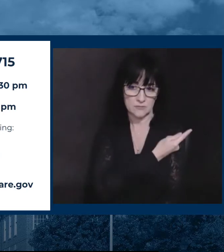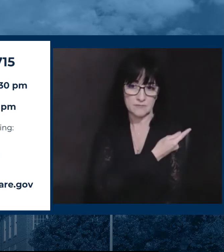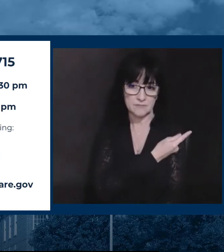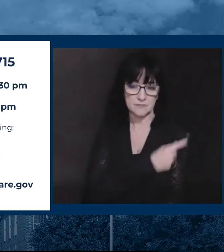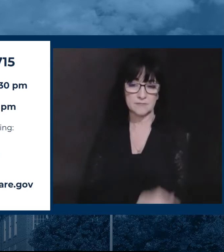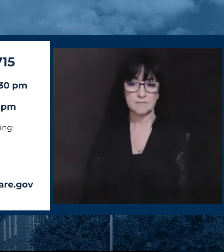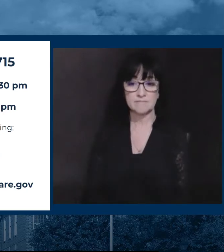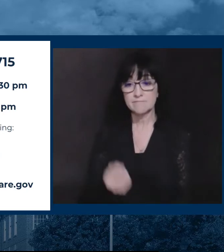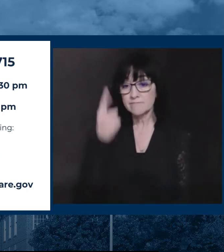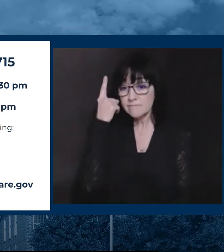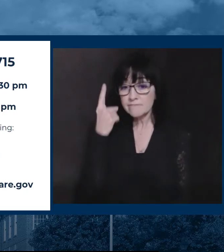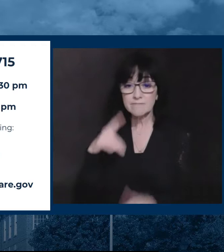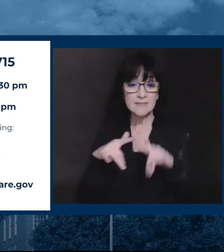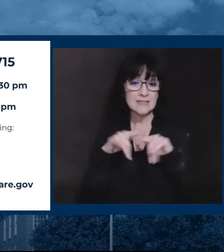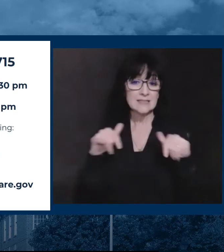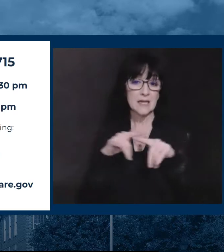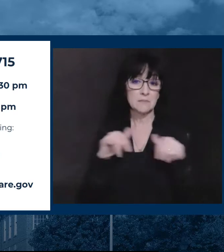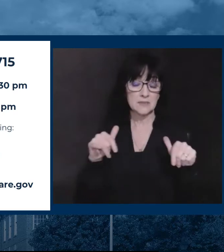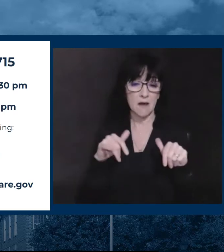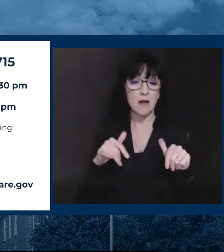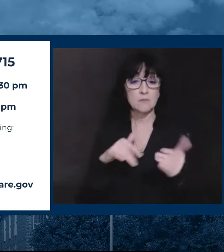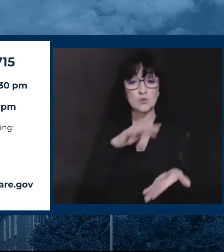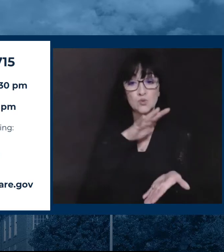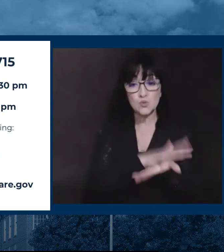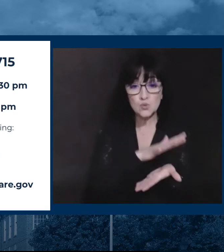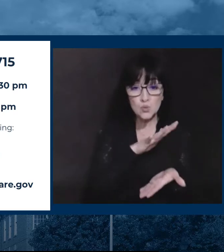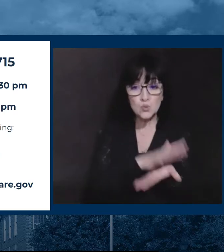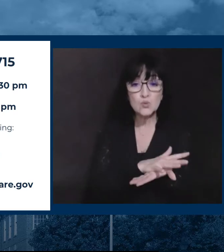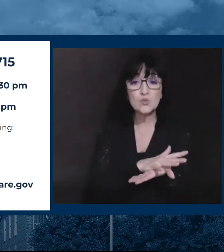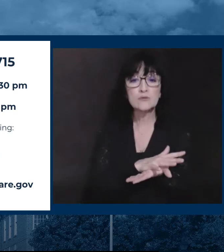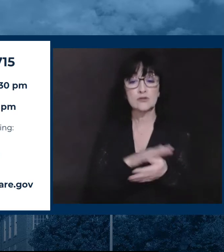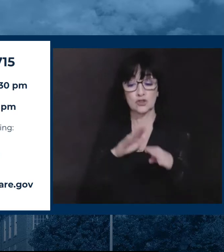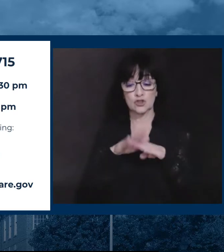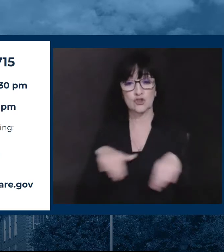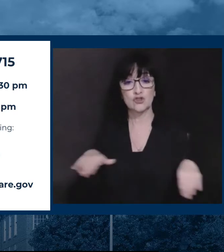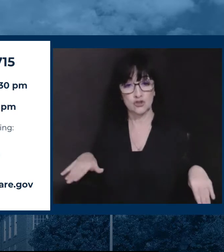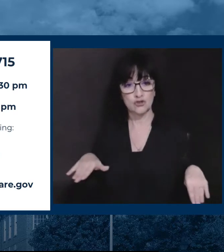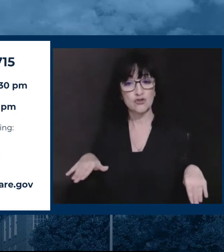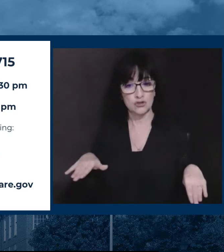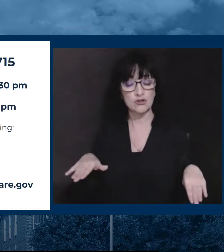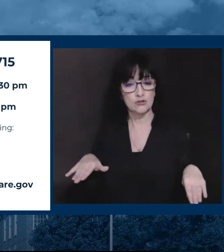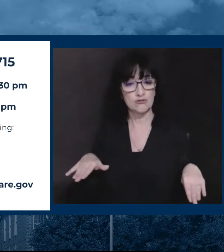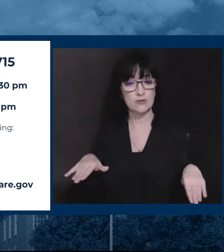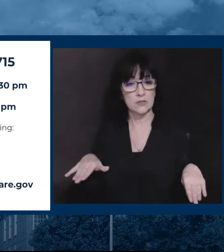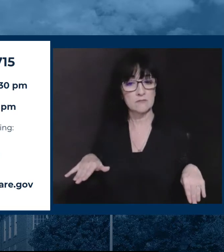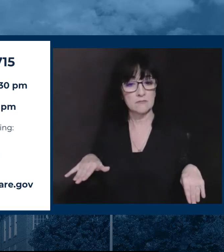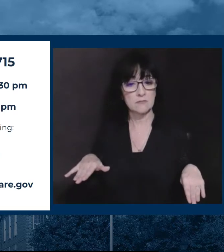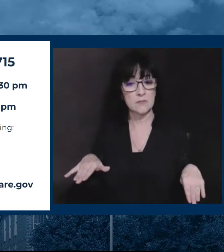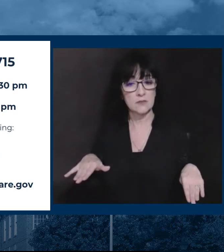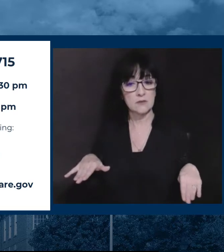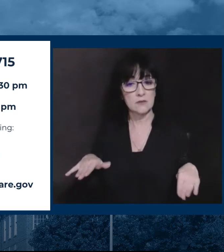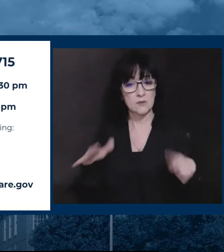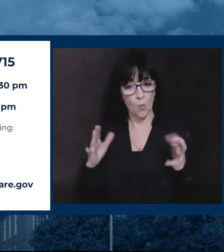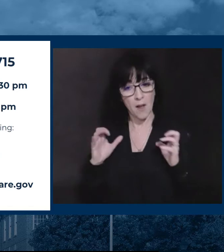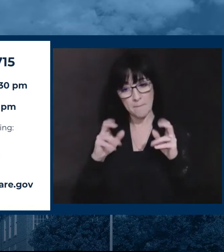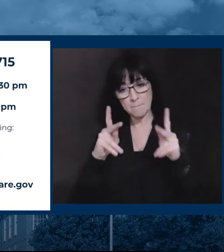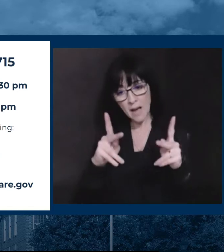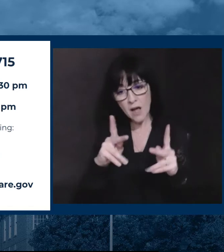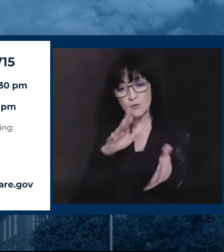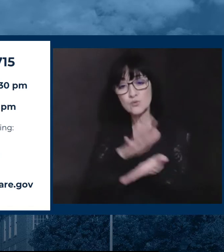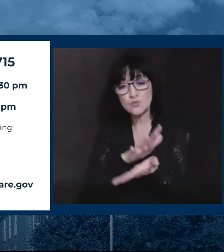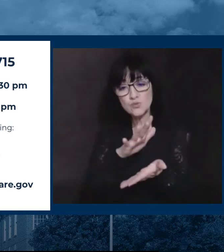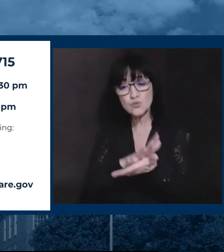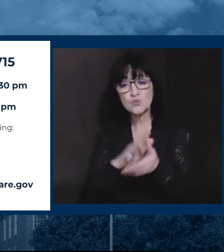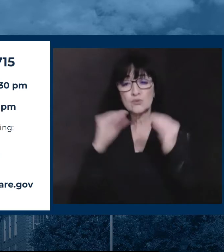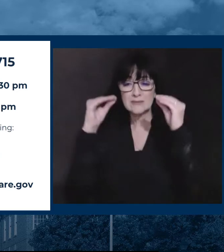on schools and getting our children back in front of teachers. No more important thing that we do in state